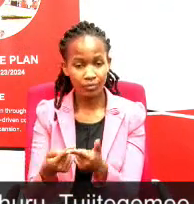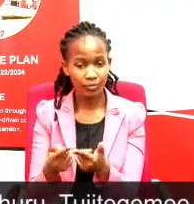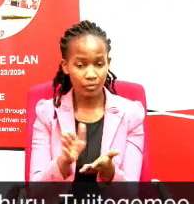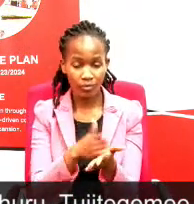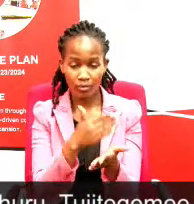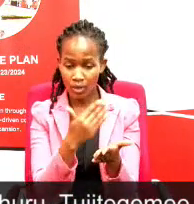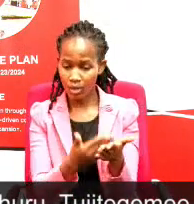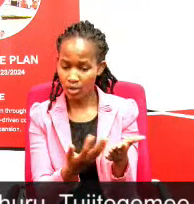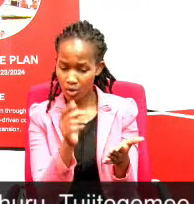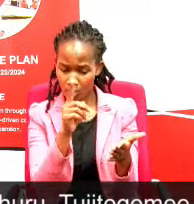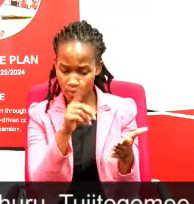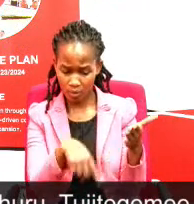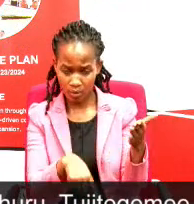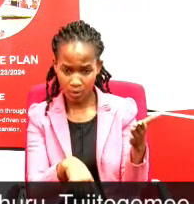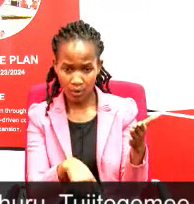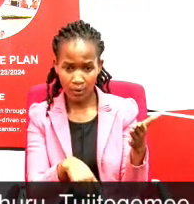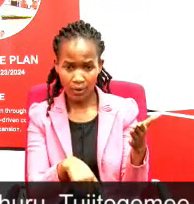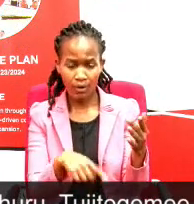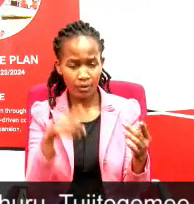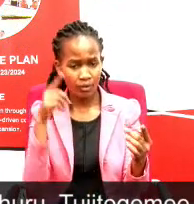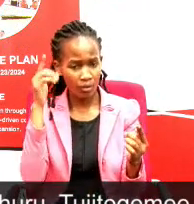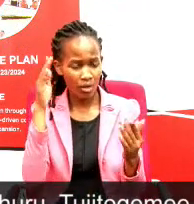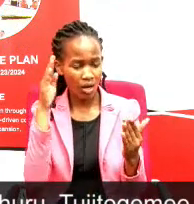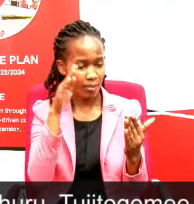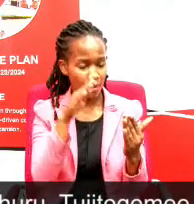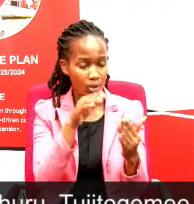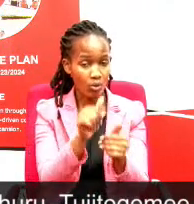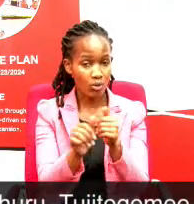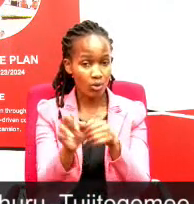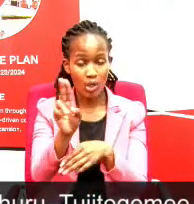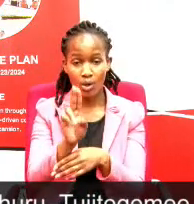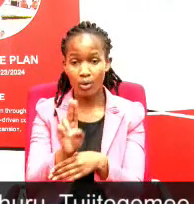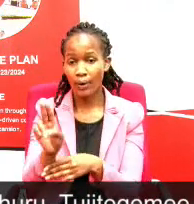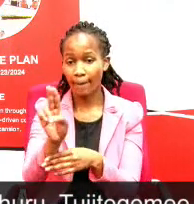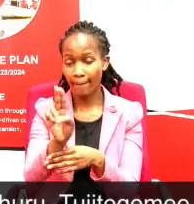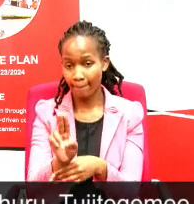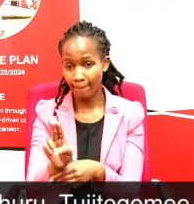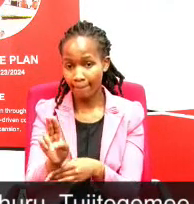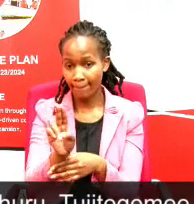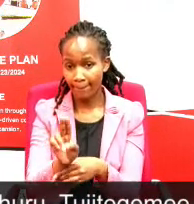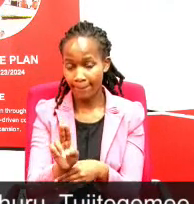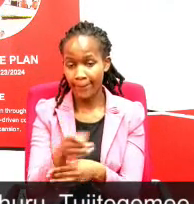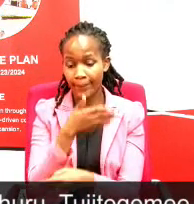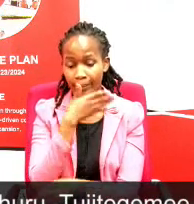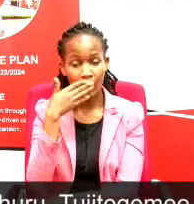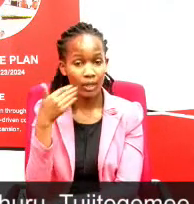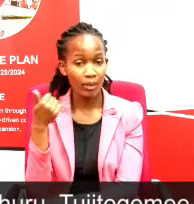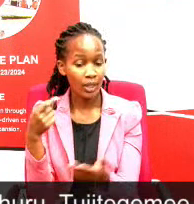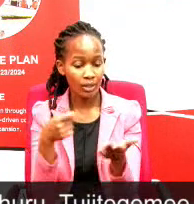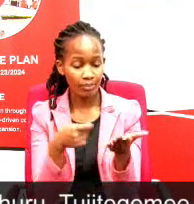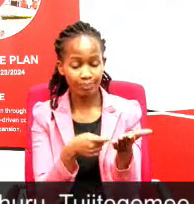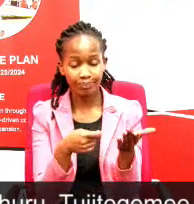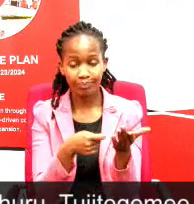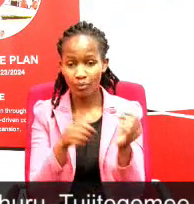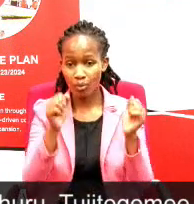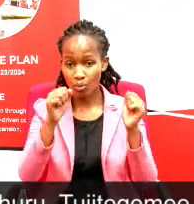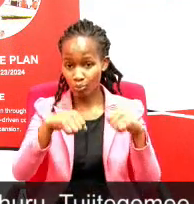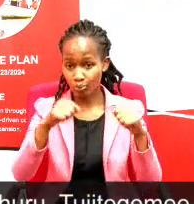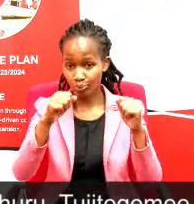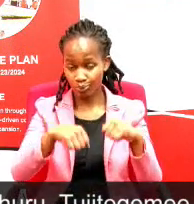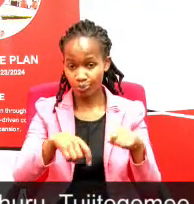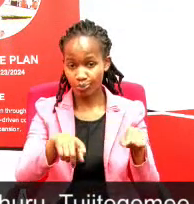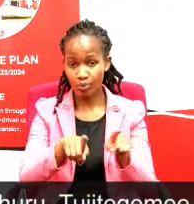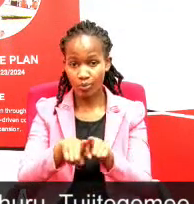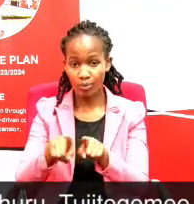segmentation of the approach in which we use the best technology possible,